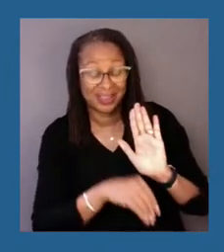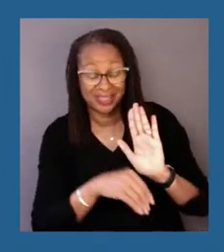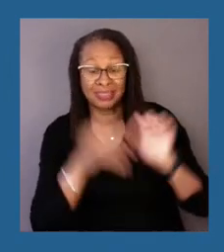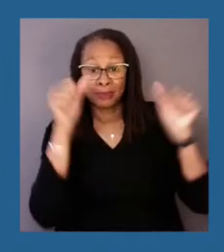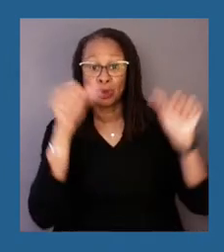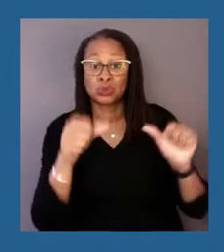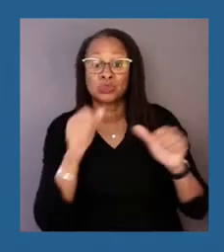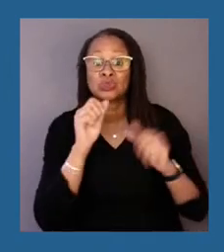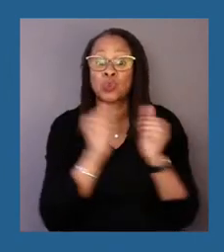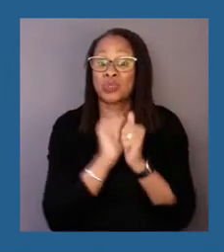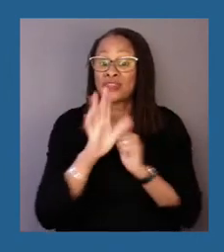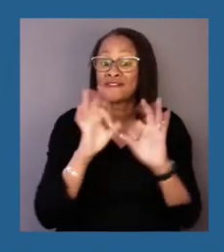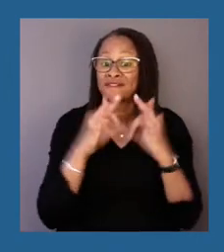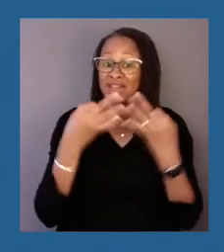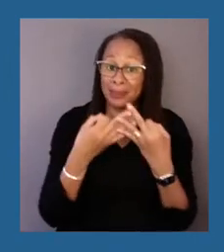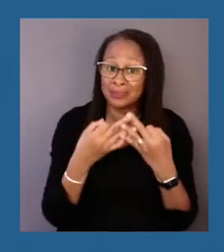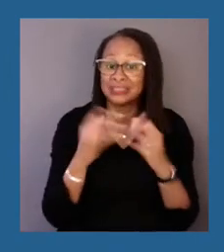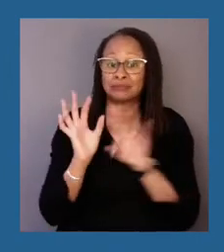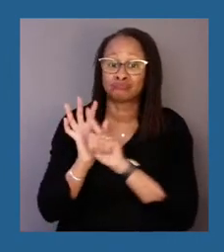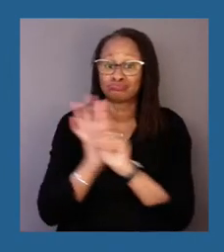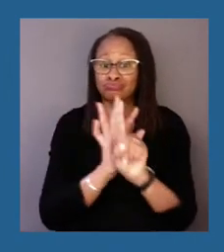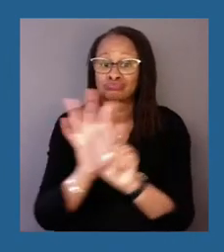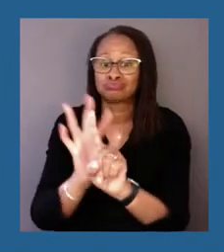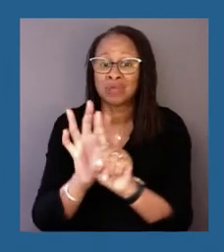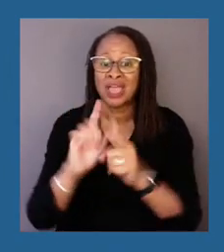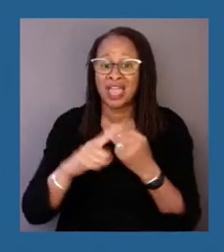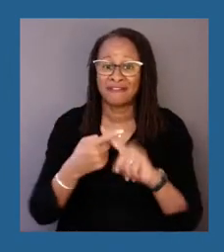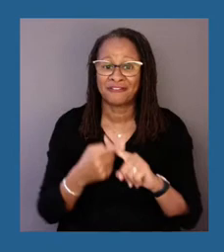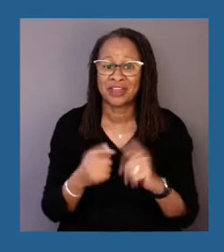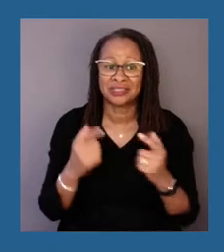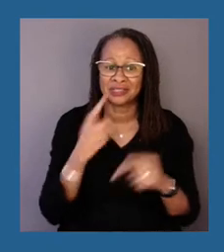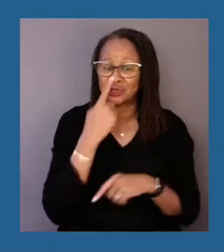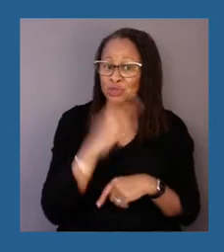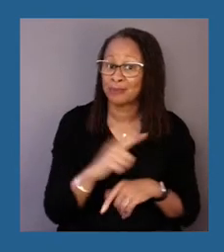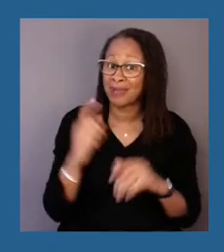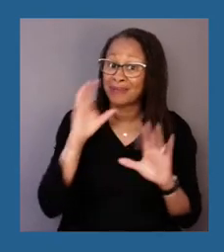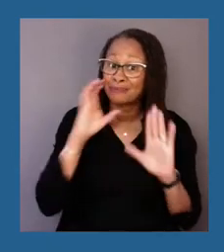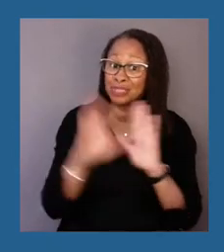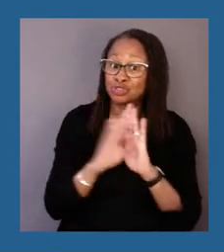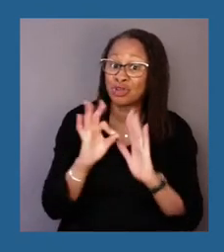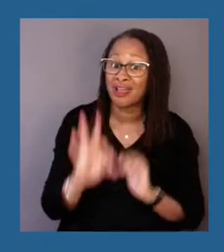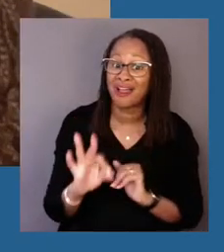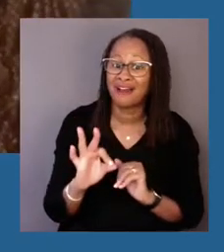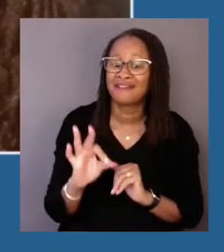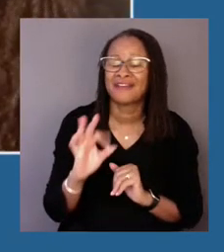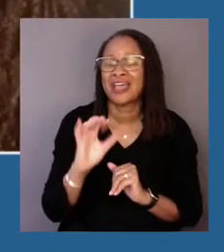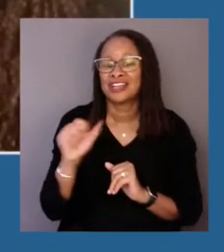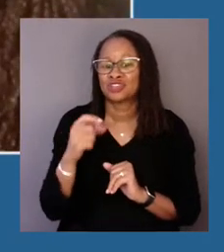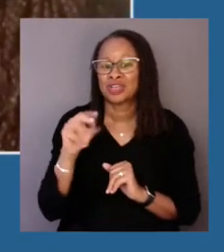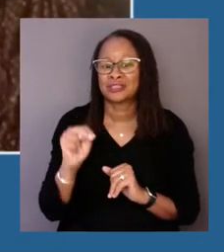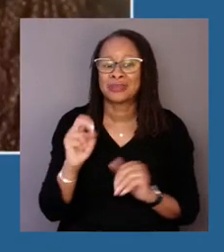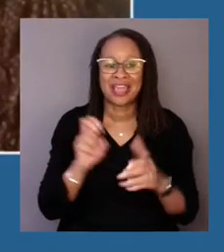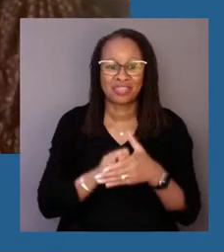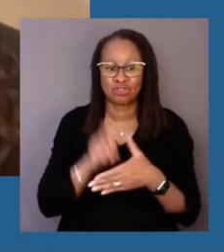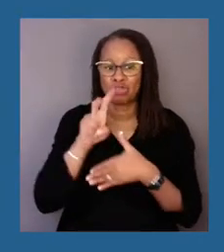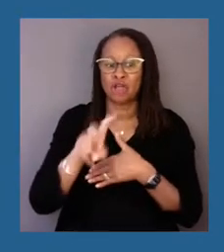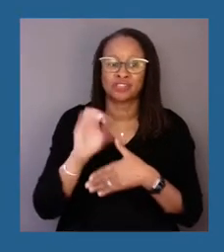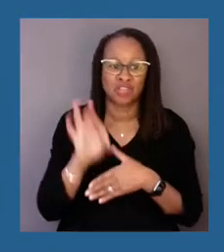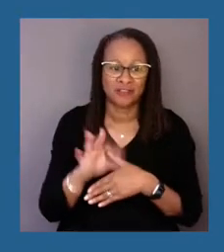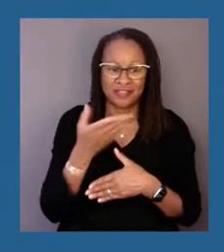and with friends. If we could pull up the picture of Jasmine at the launch of Beyond Line